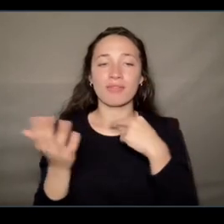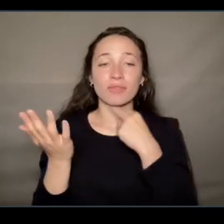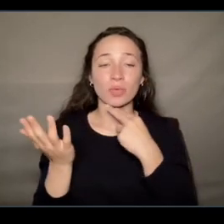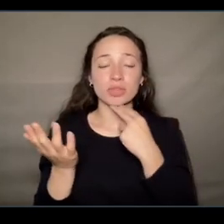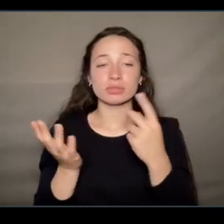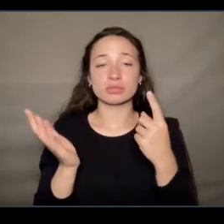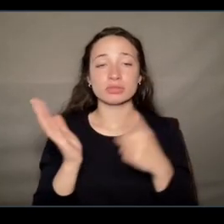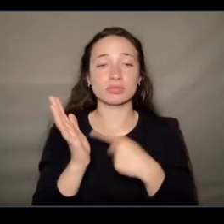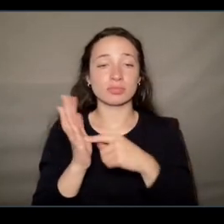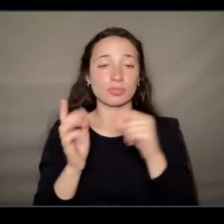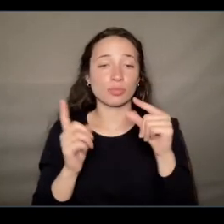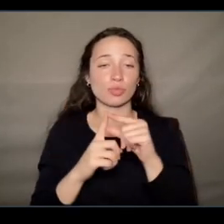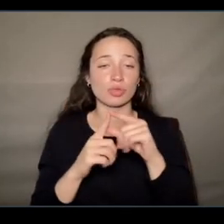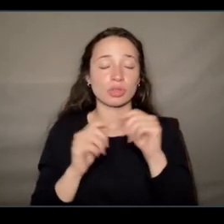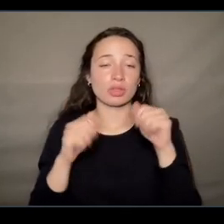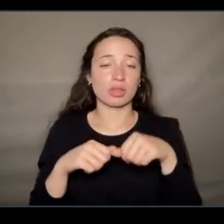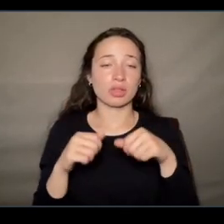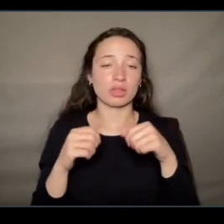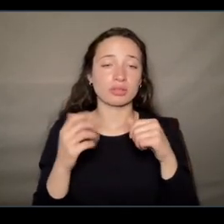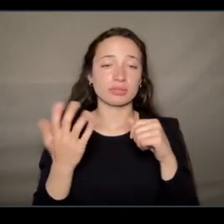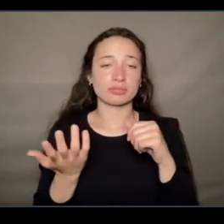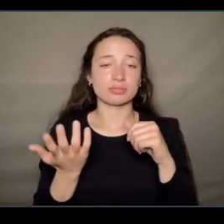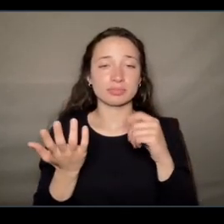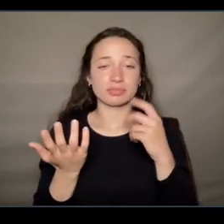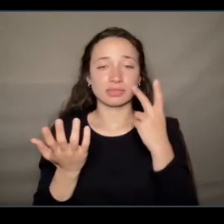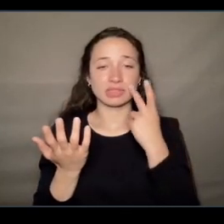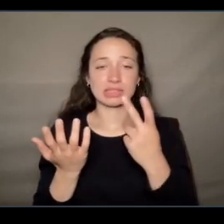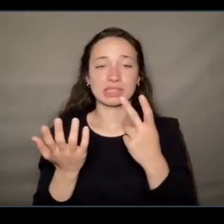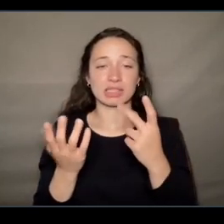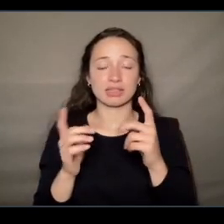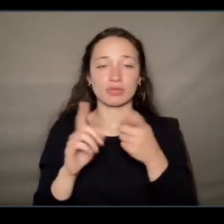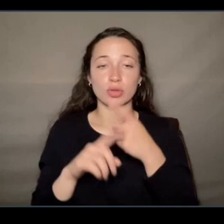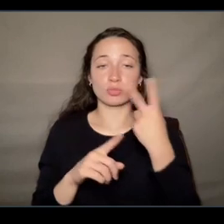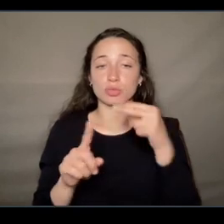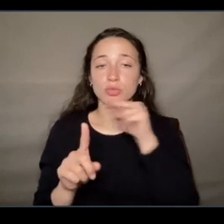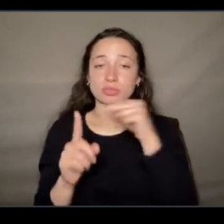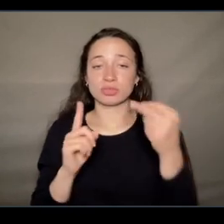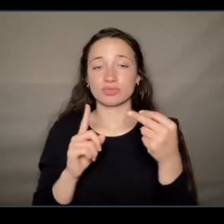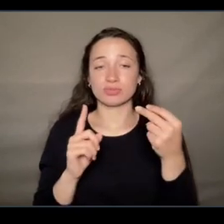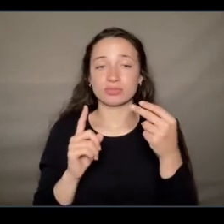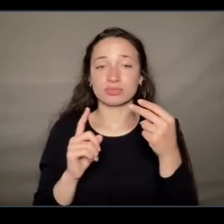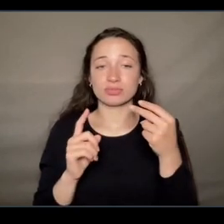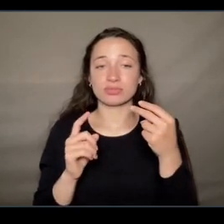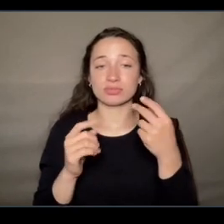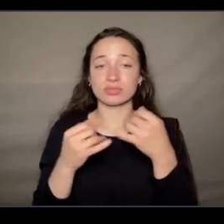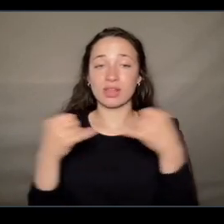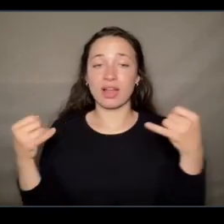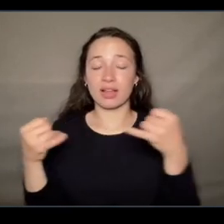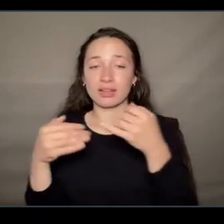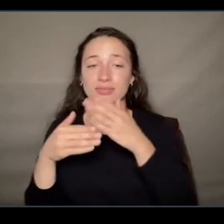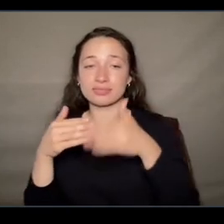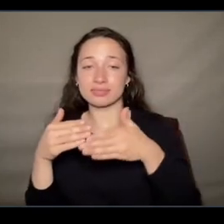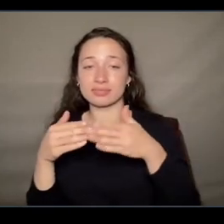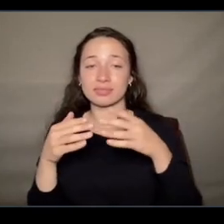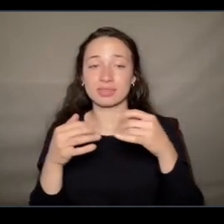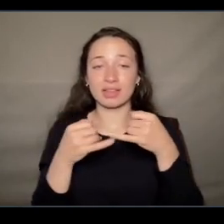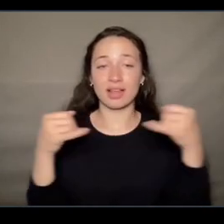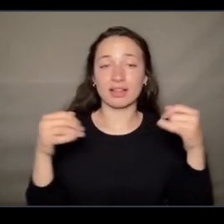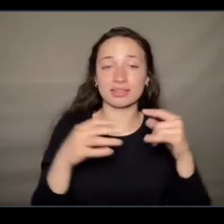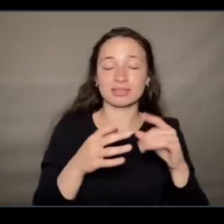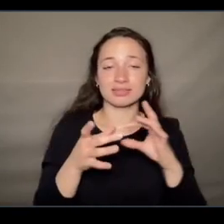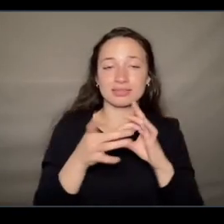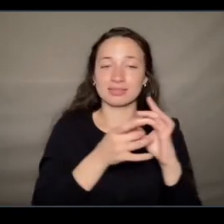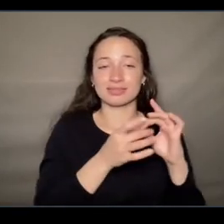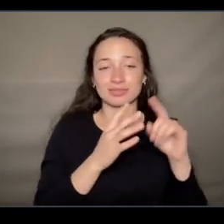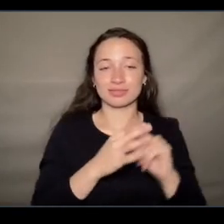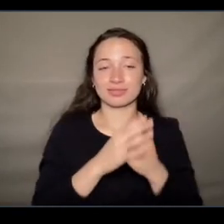my voice that a word can sometimes be seen from two perspectives, the line it ends and the line that